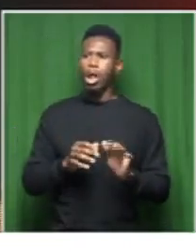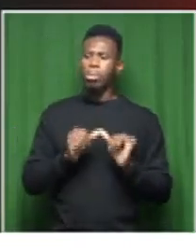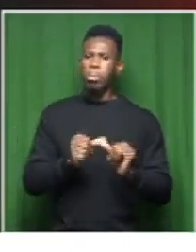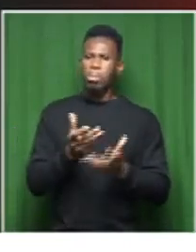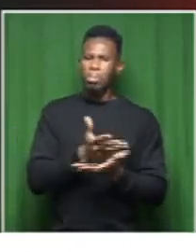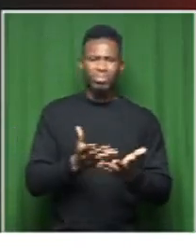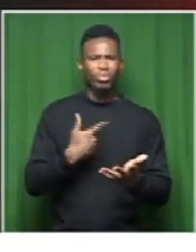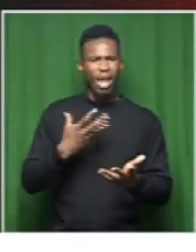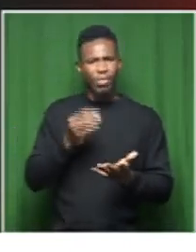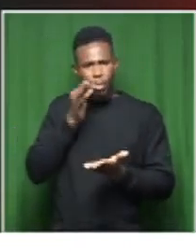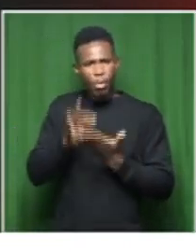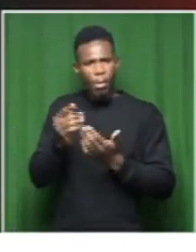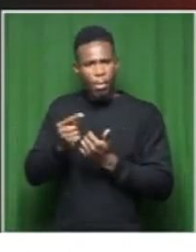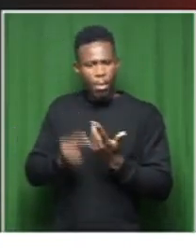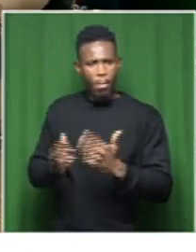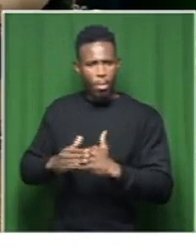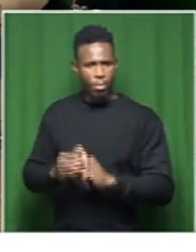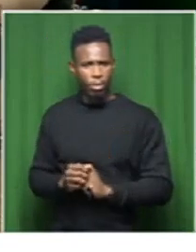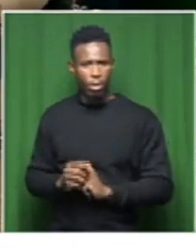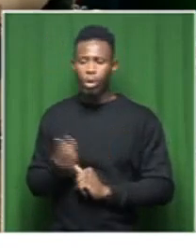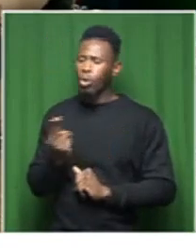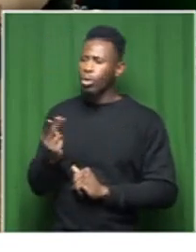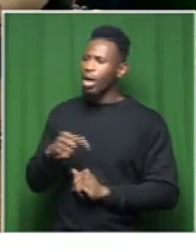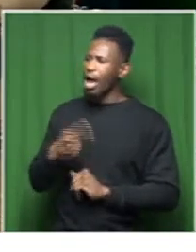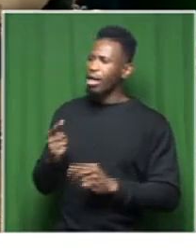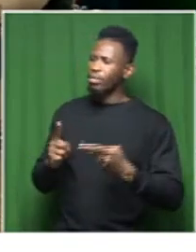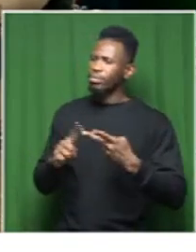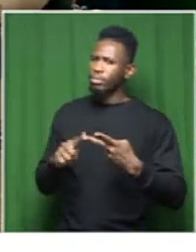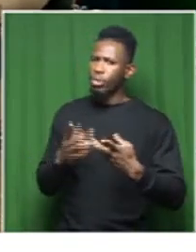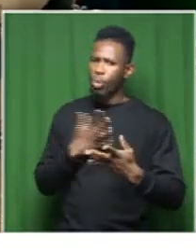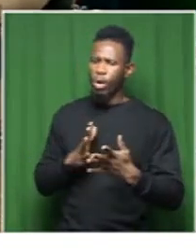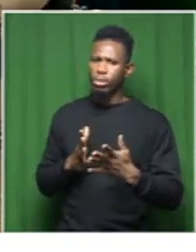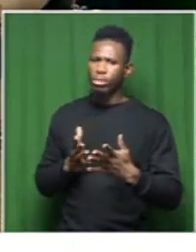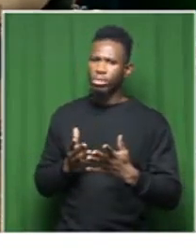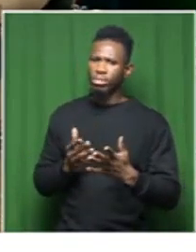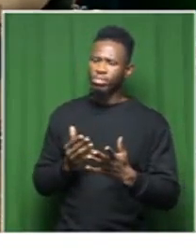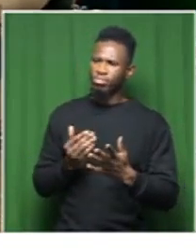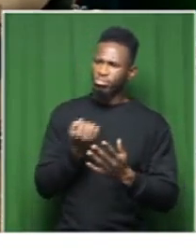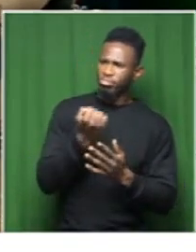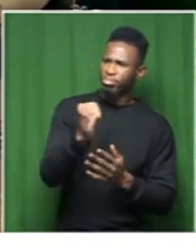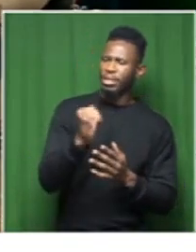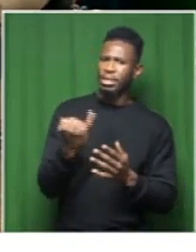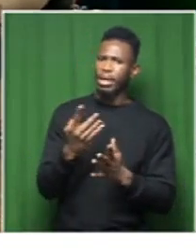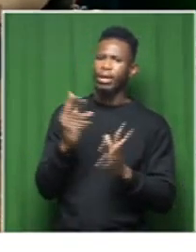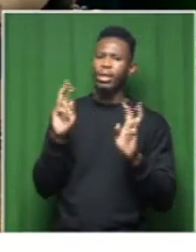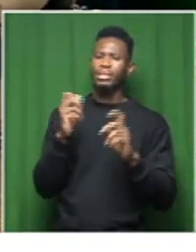other proposals we are making there. What is your other main bone of contention as we wound up, Mr. Motsoaledi, on South